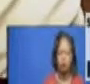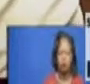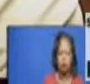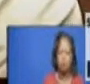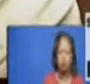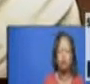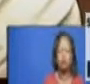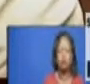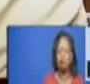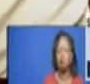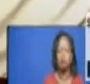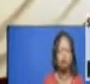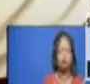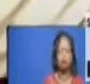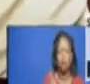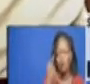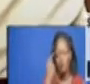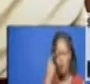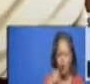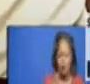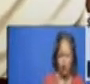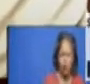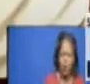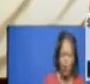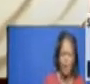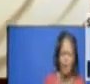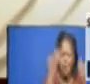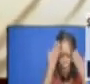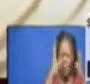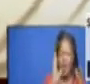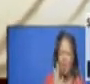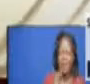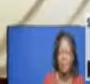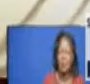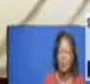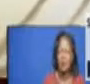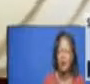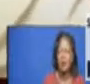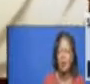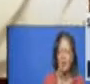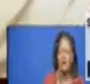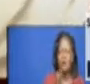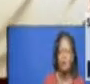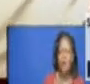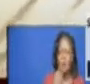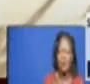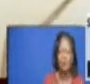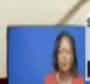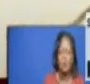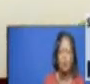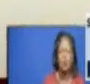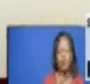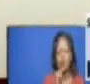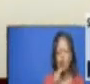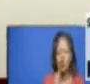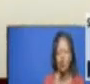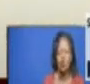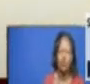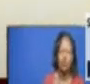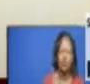still varied for practice, but I'm aware, acutely aware, that if I'm approved, I will not be able to